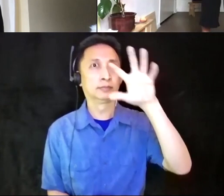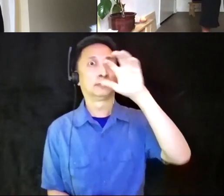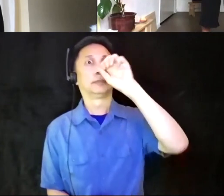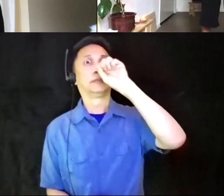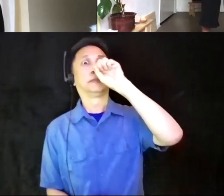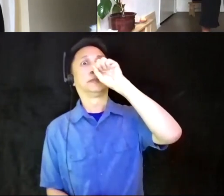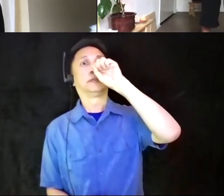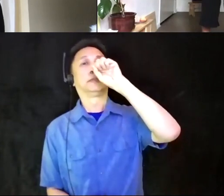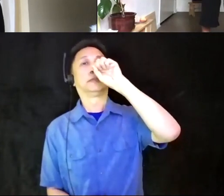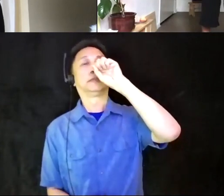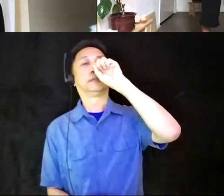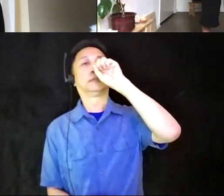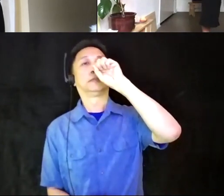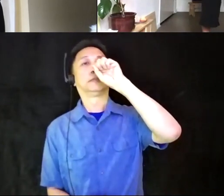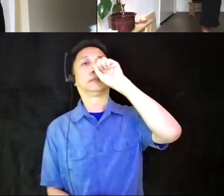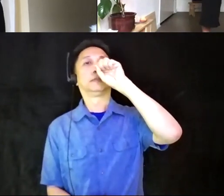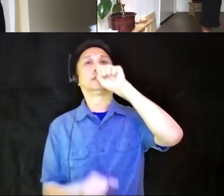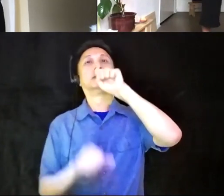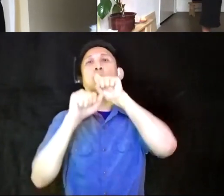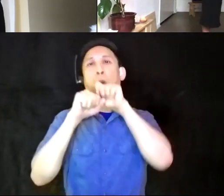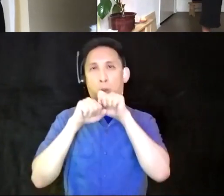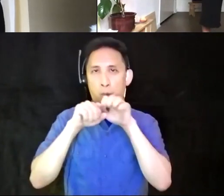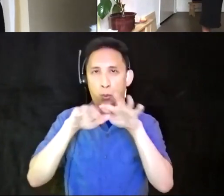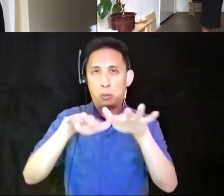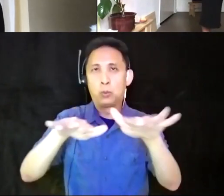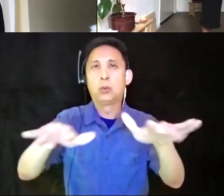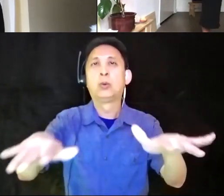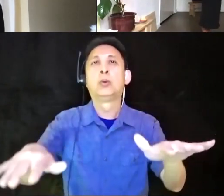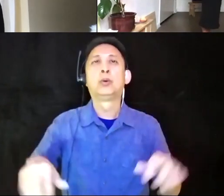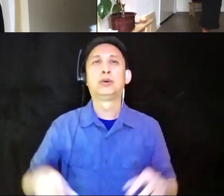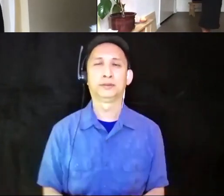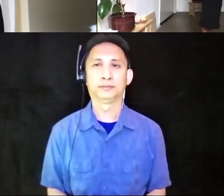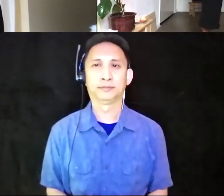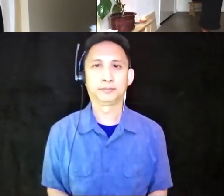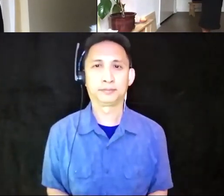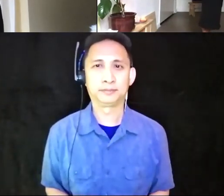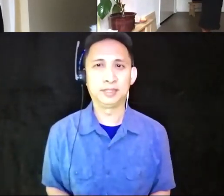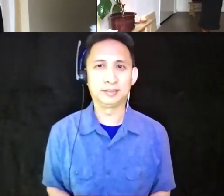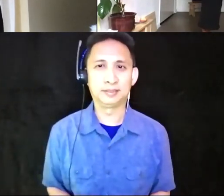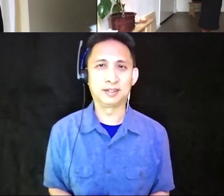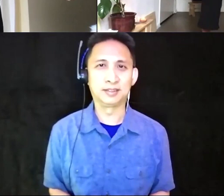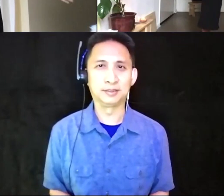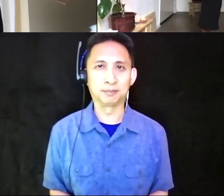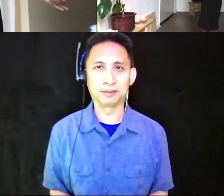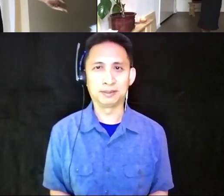in, everything rises. Breathing out, everything